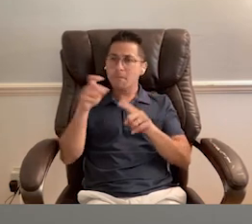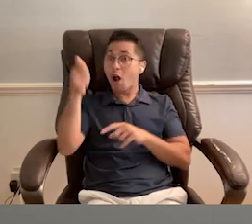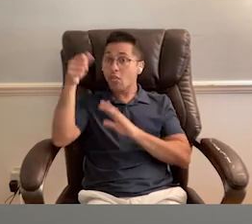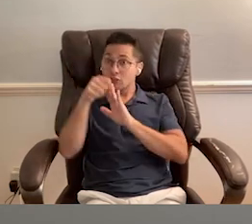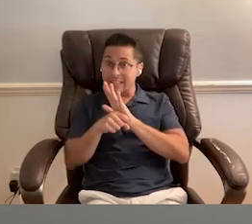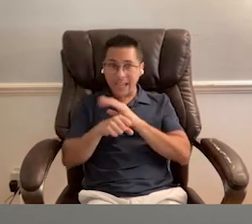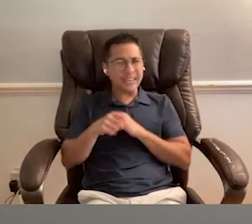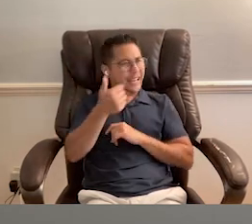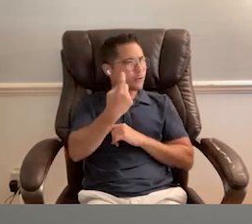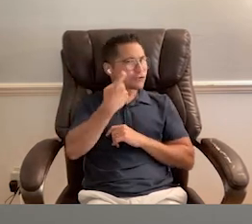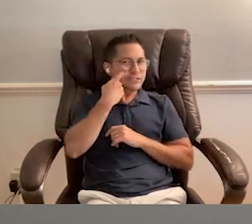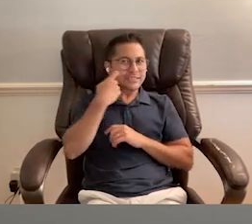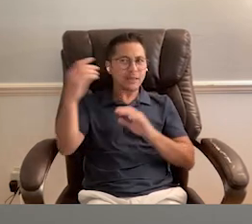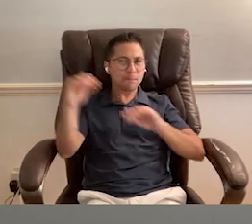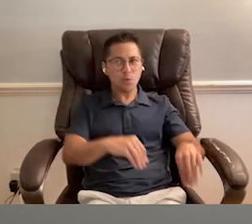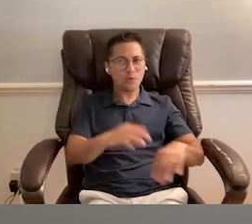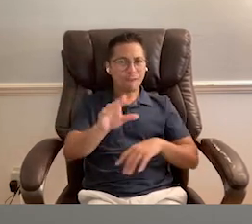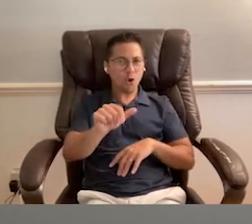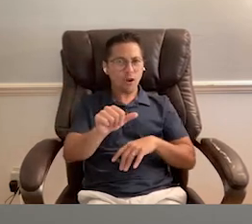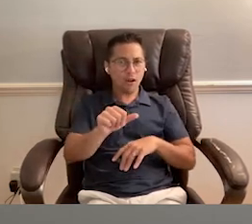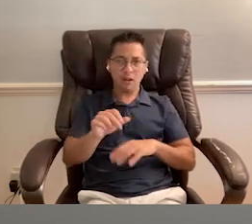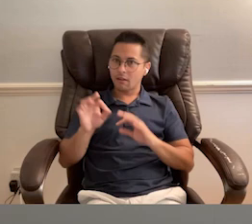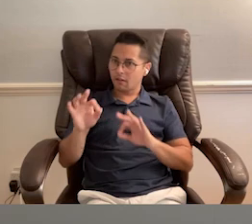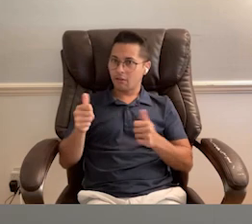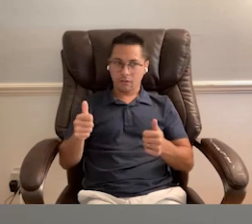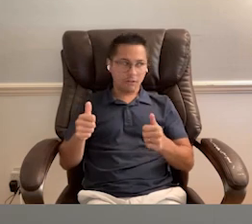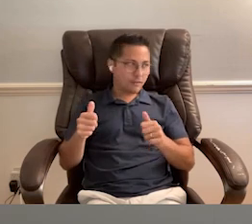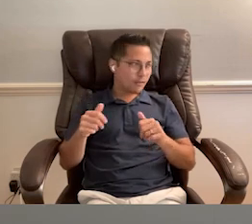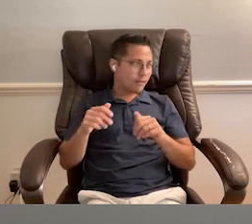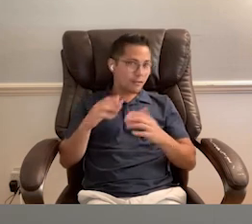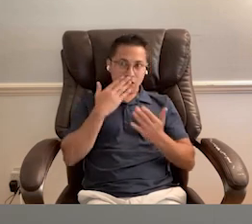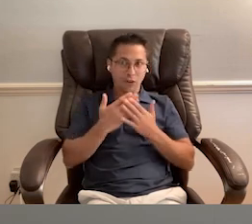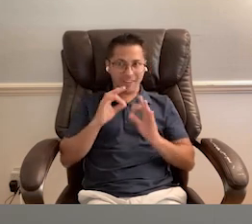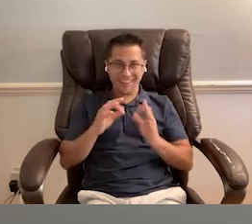here. Anybody just recently moved to Florida? Good. So I won't.